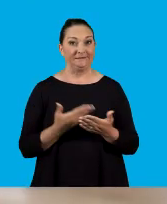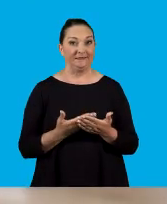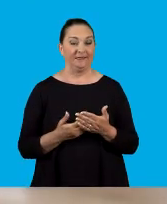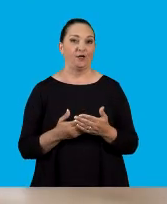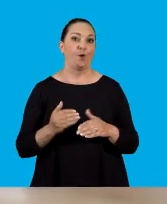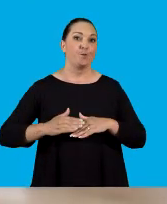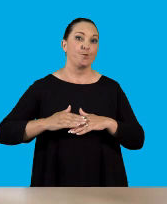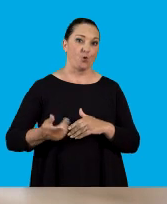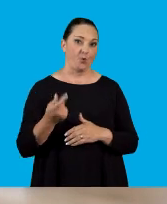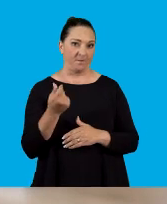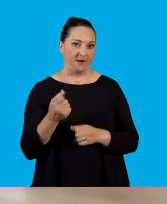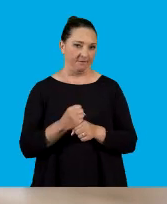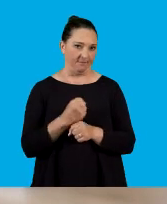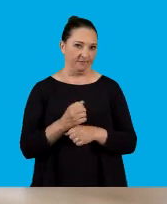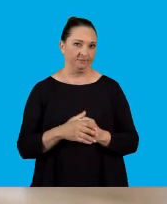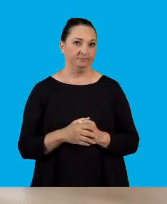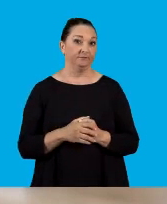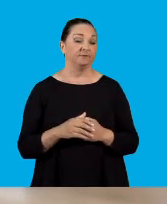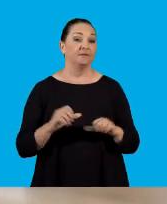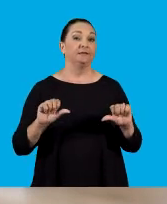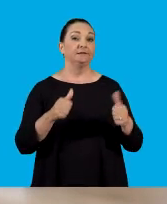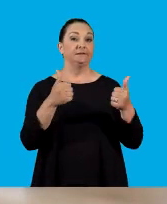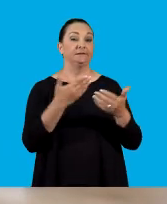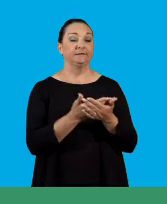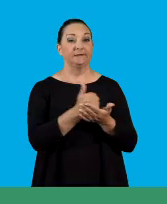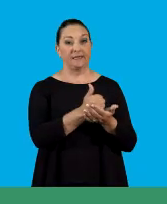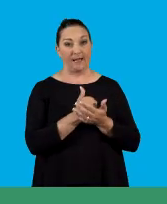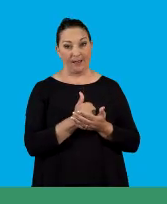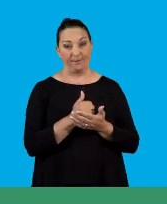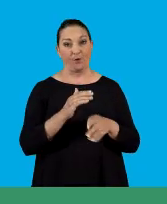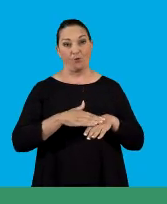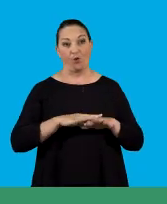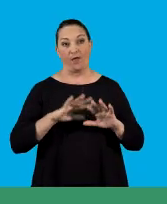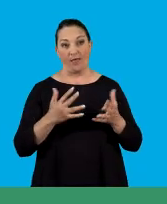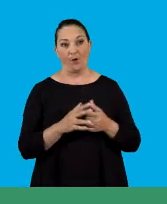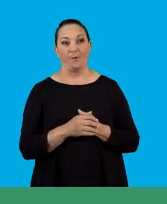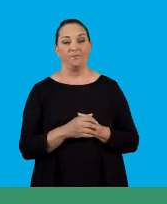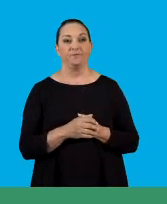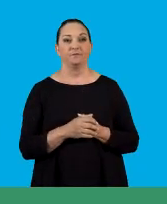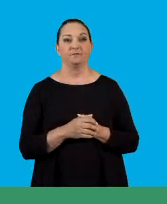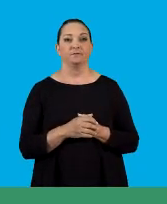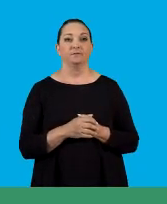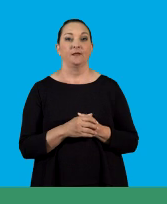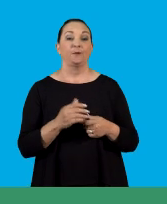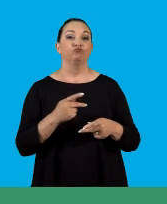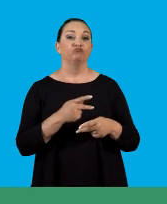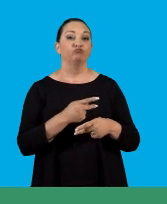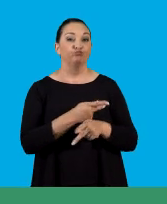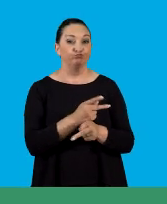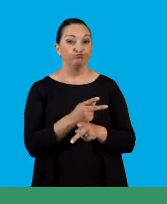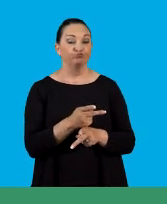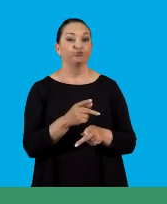another aspect of contributing to the success of the business is that the production function would have to make sure that they